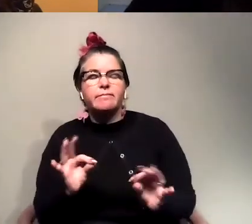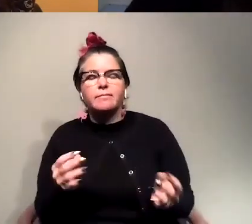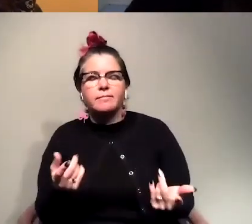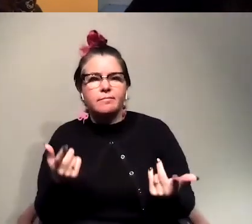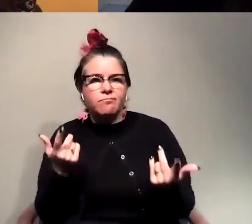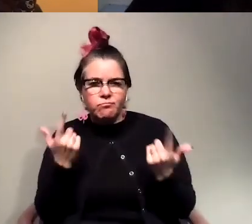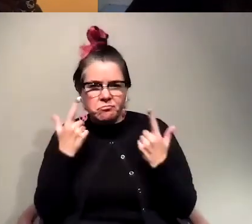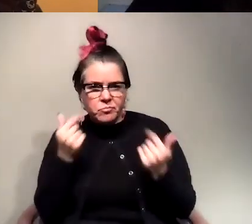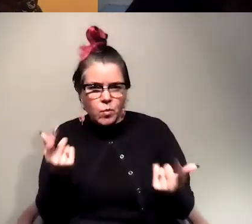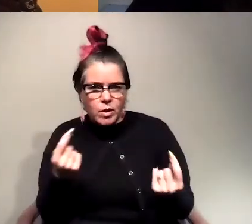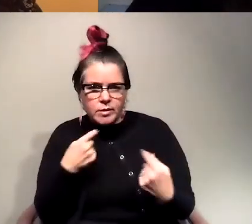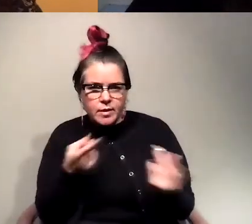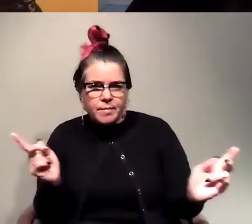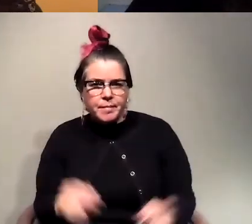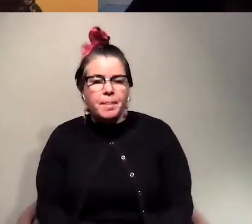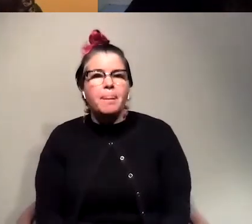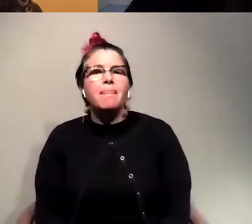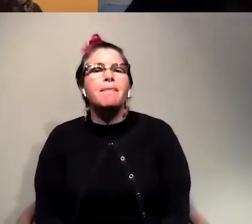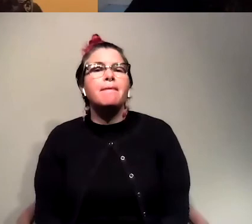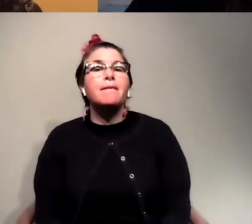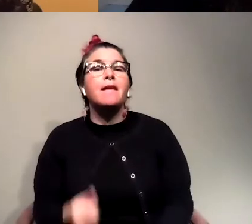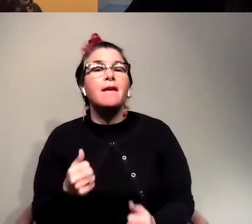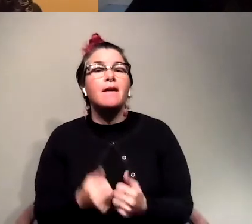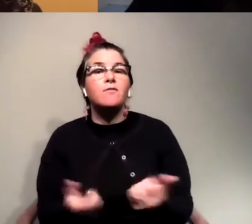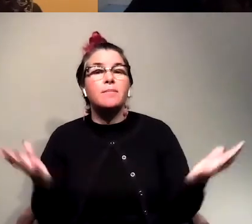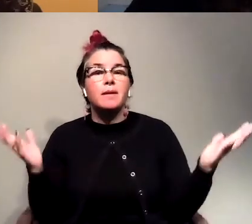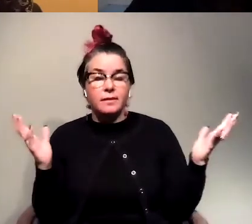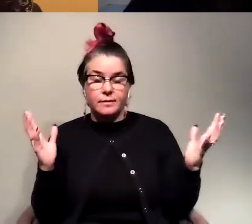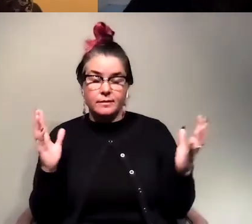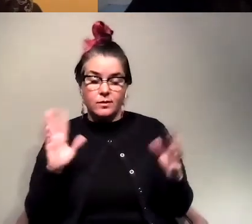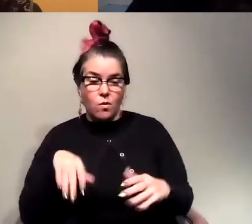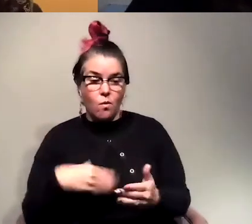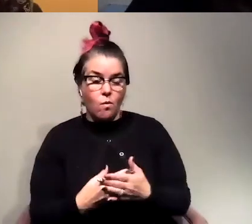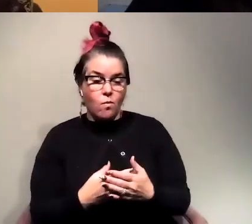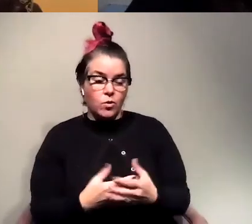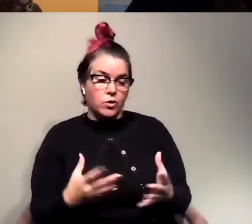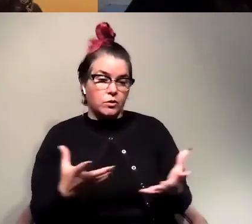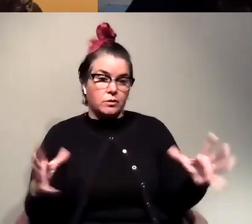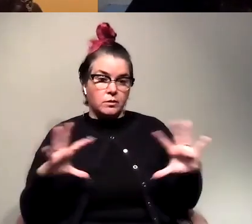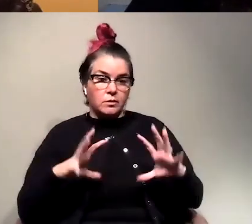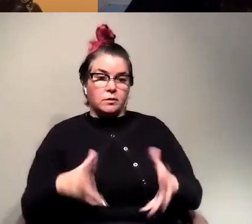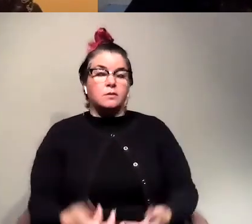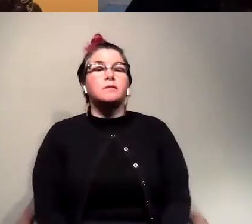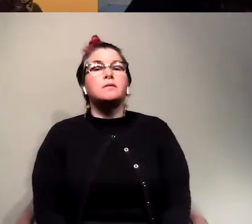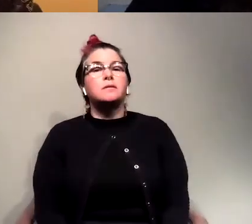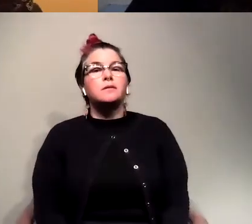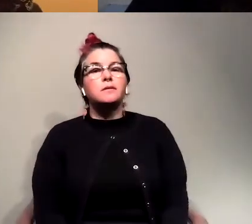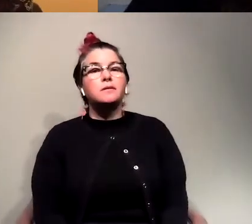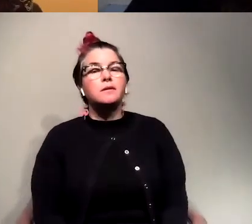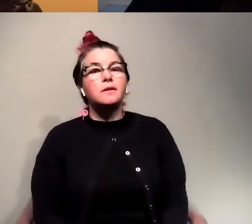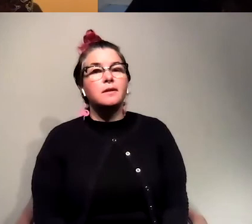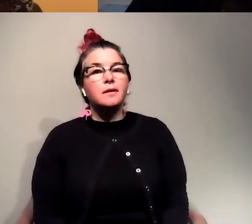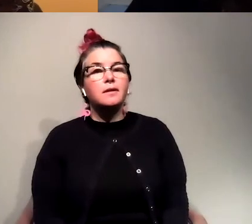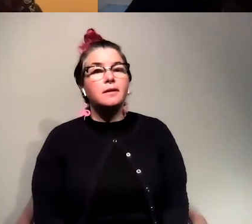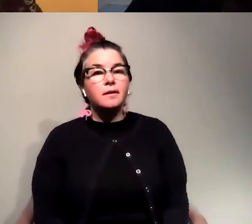everybody? Gosh, everybody in the entire world. Yes. Man, that's